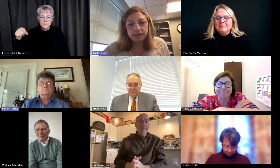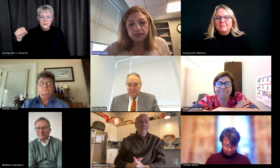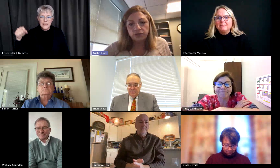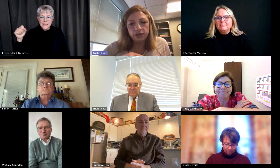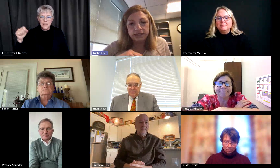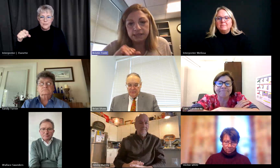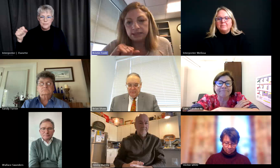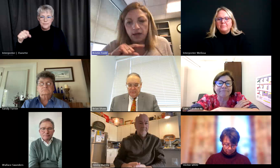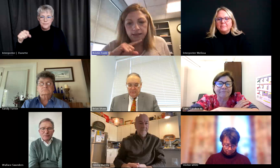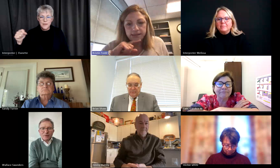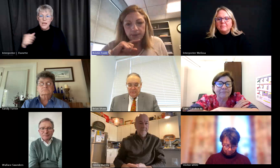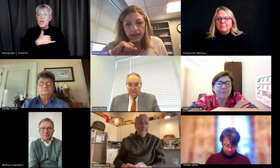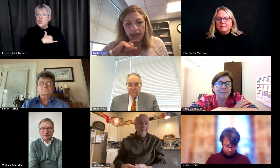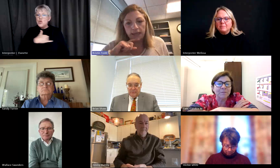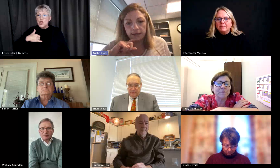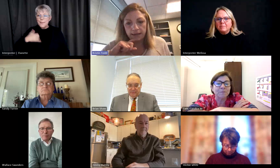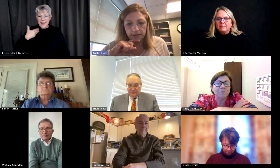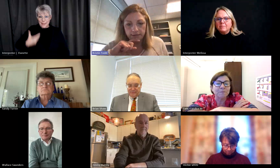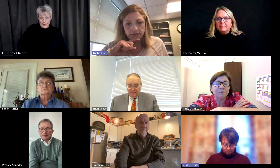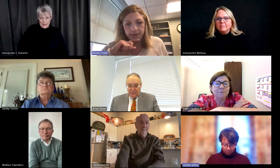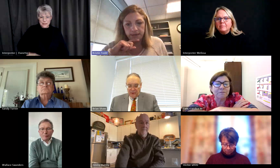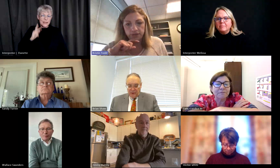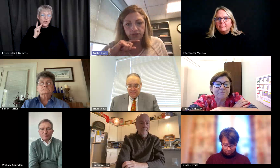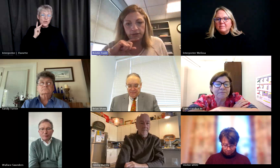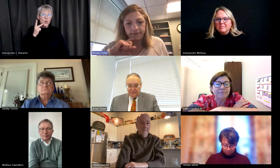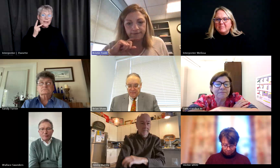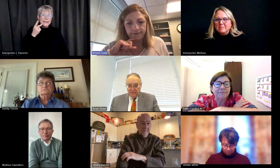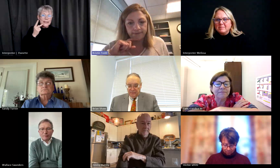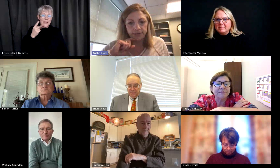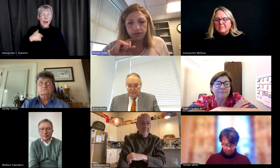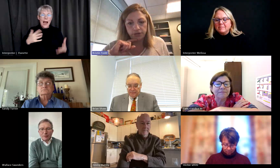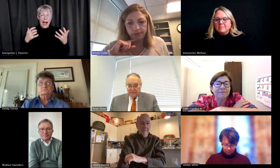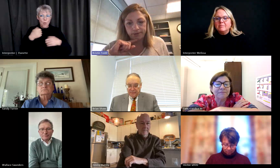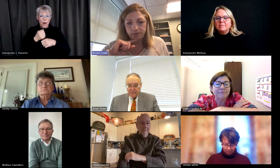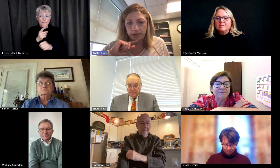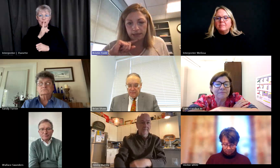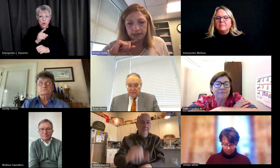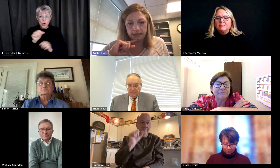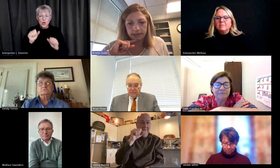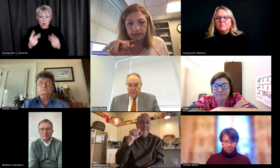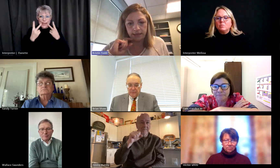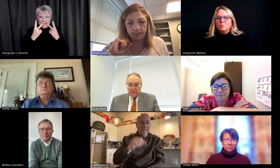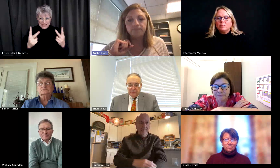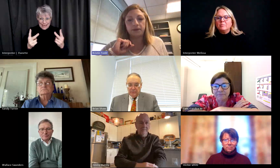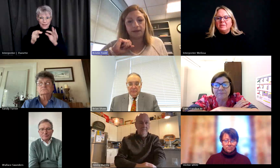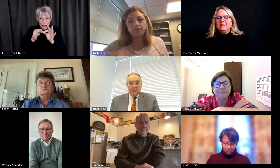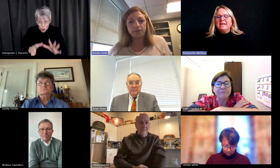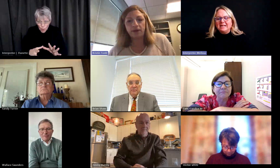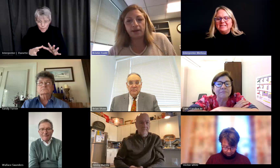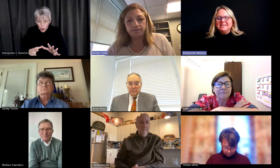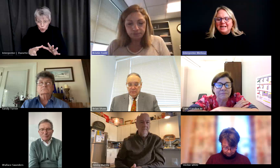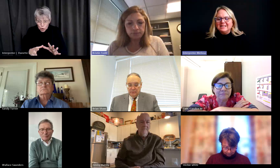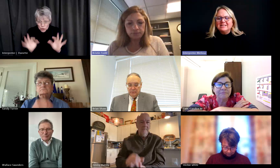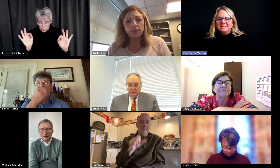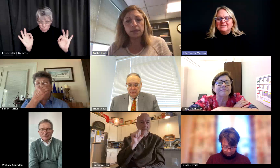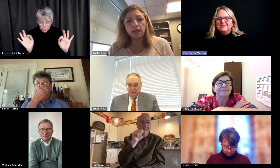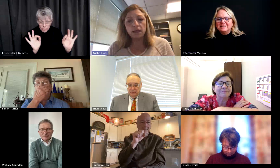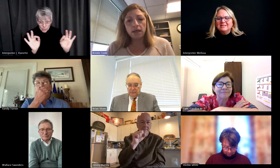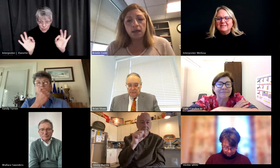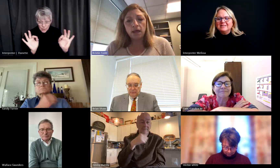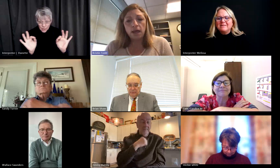Jimmy, this is Kristen Todd speaking. I'm just making sure you have the interpreters pinned and can see them. Okay. Yes. Great.